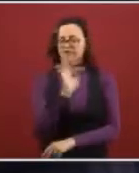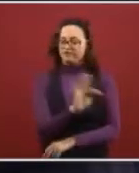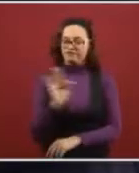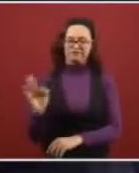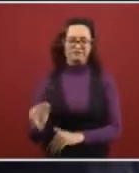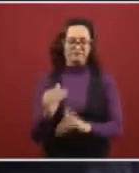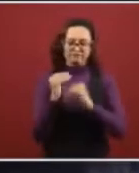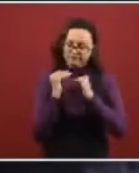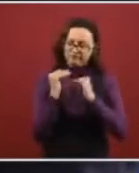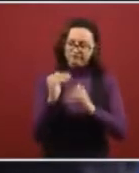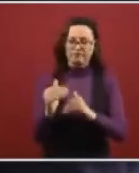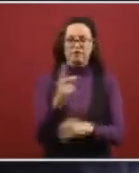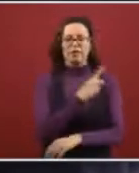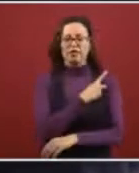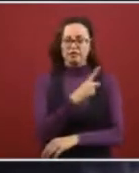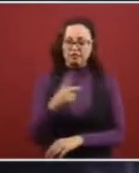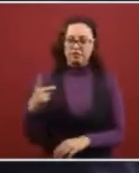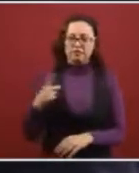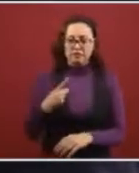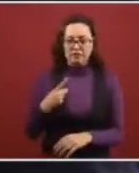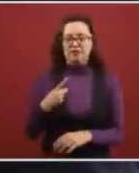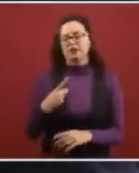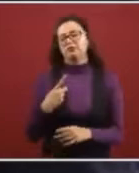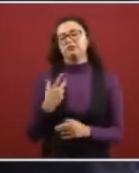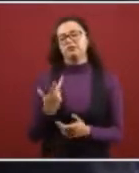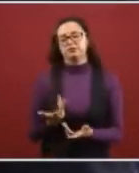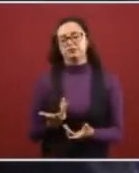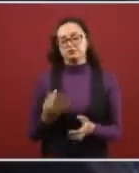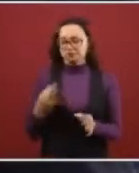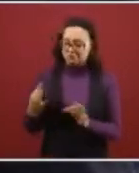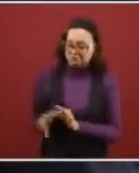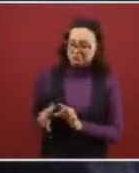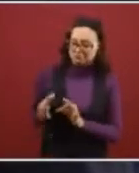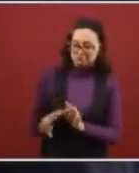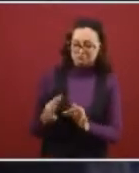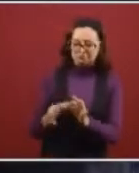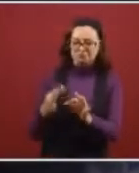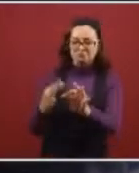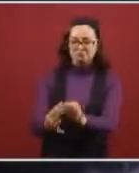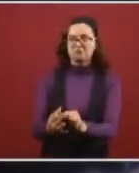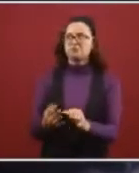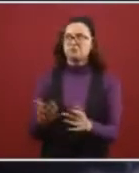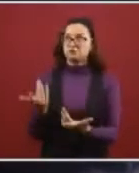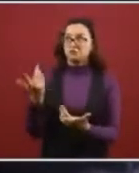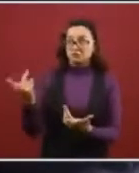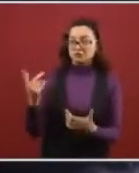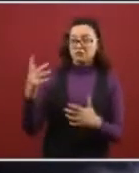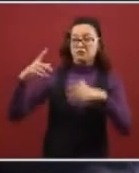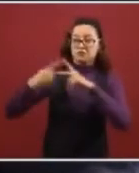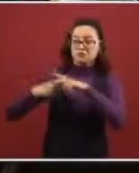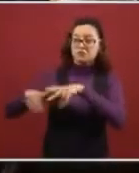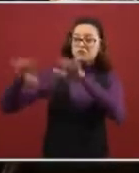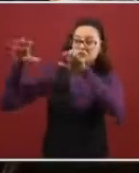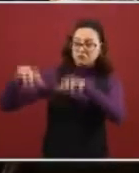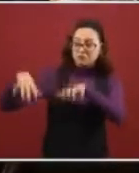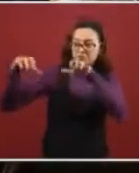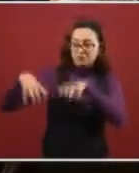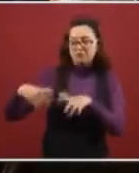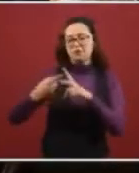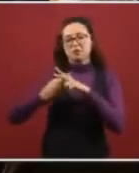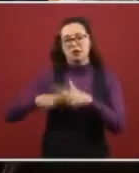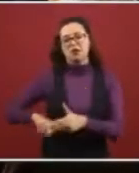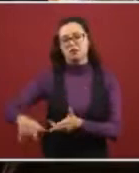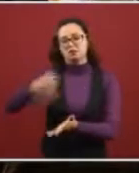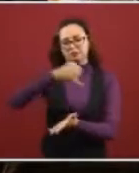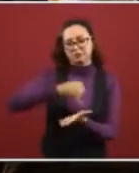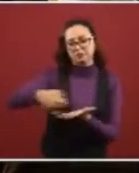season. And so they're trying to conclude it in a synchronized manner